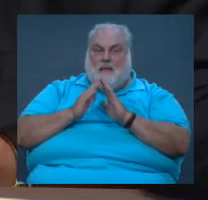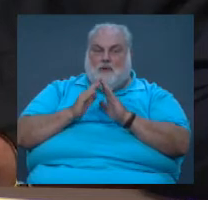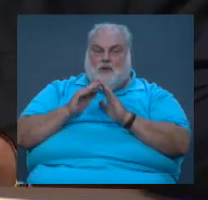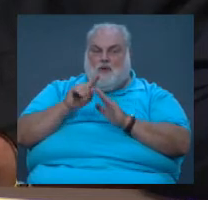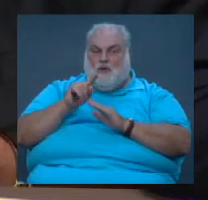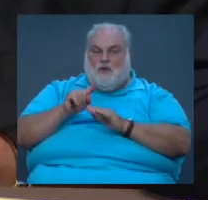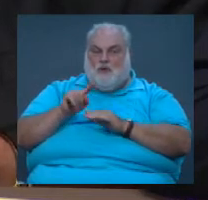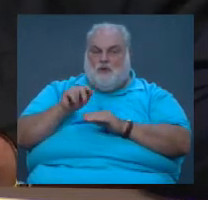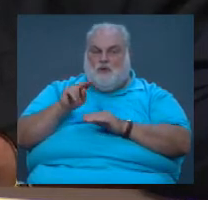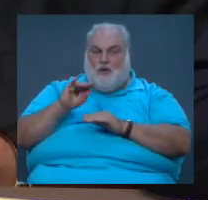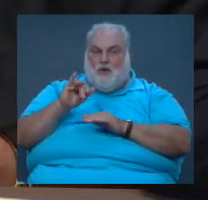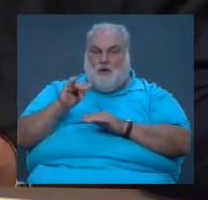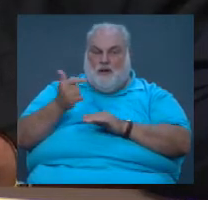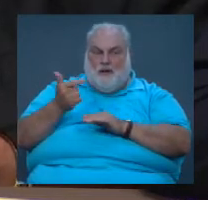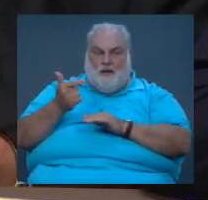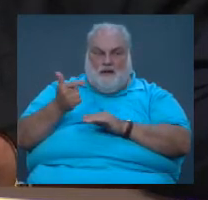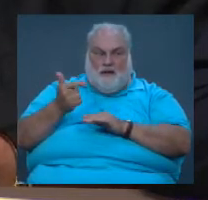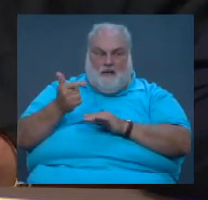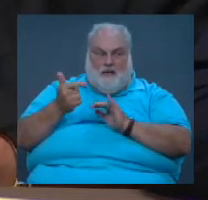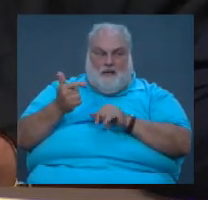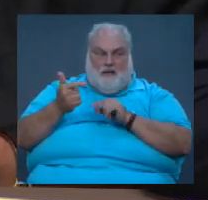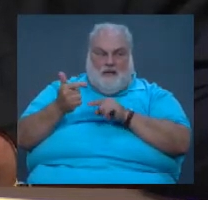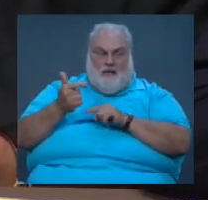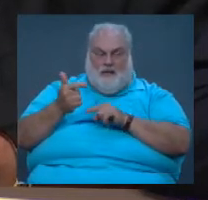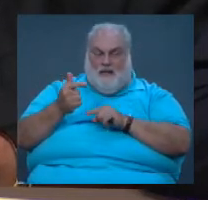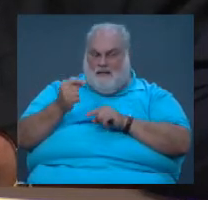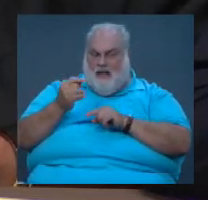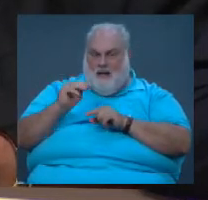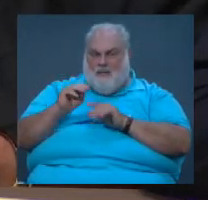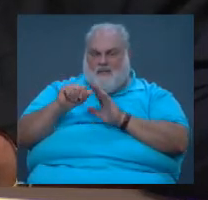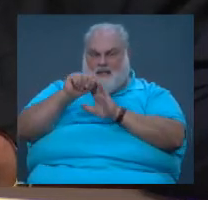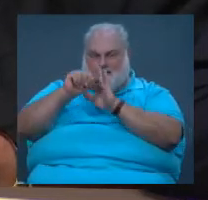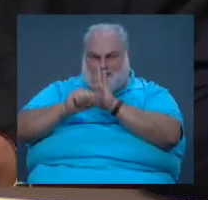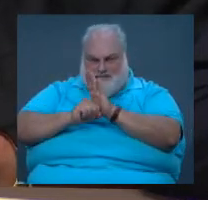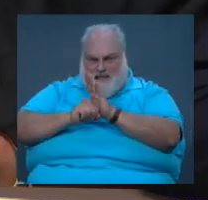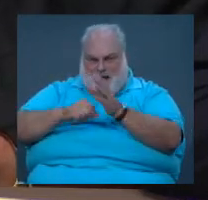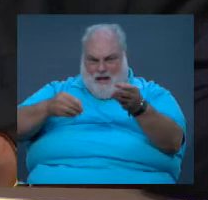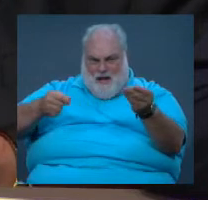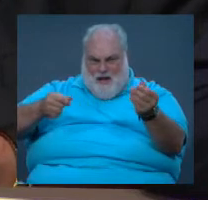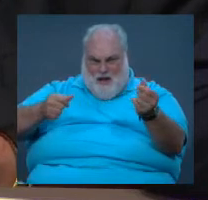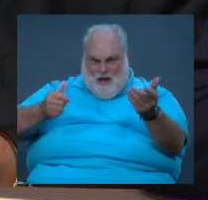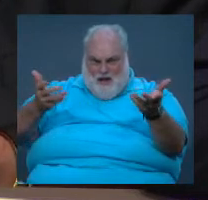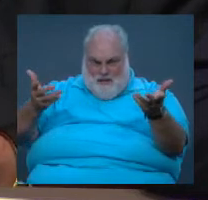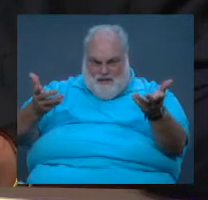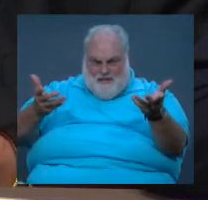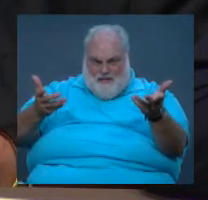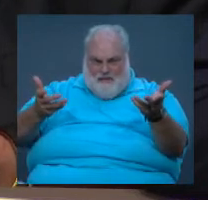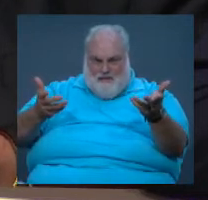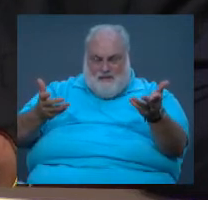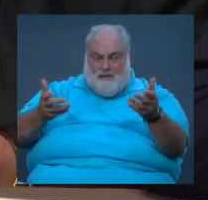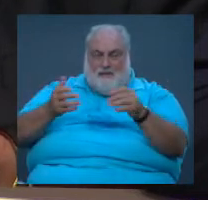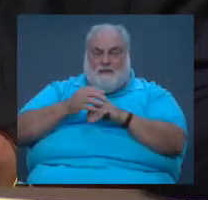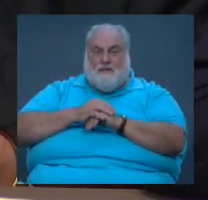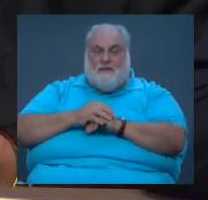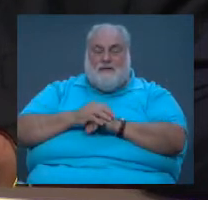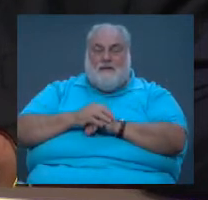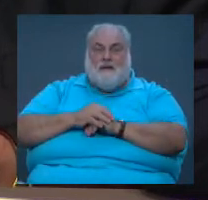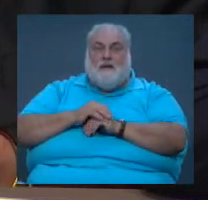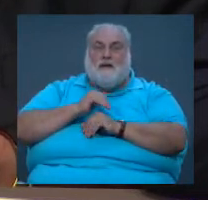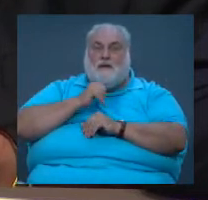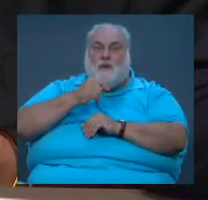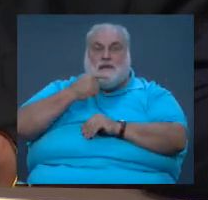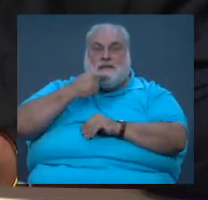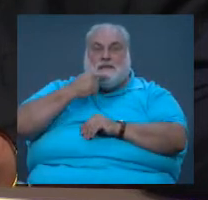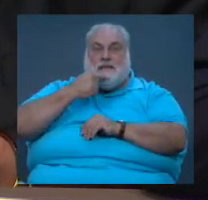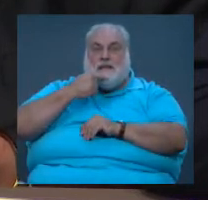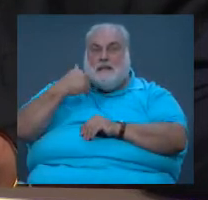on. That's as Tom just said. That's state law, and I won't say that